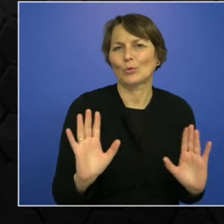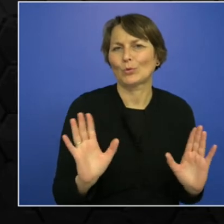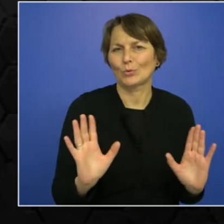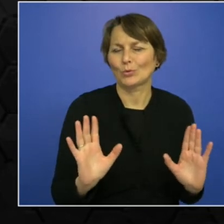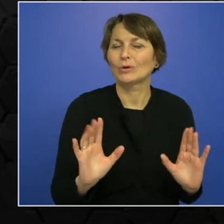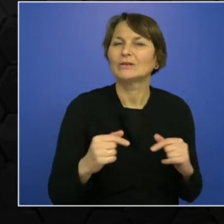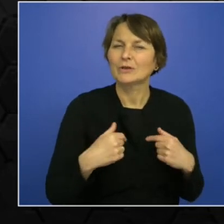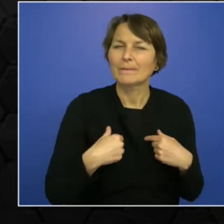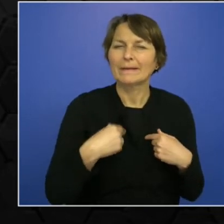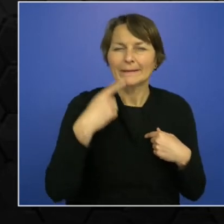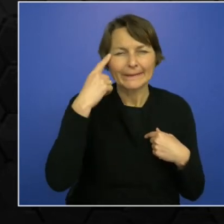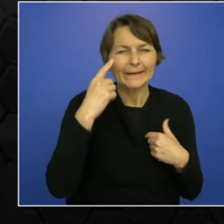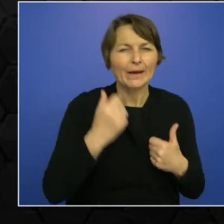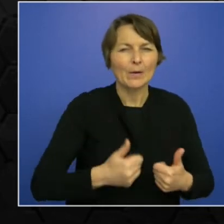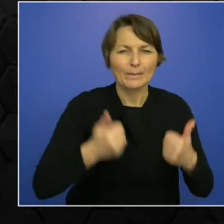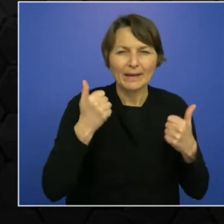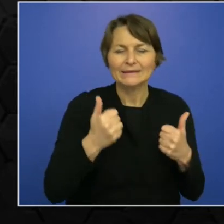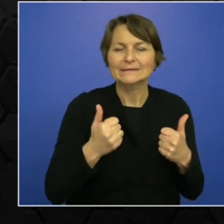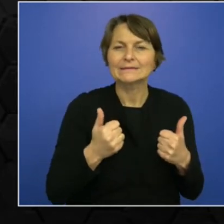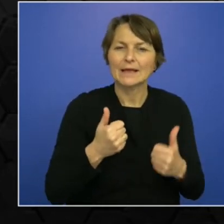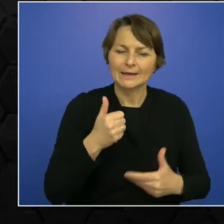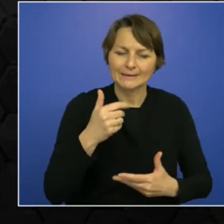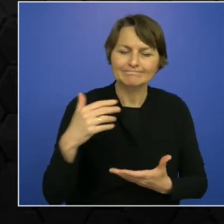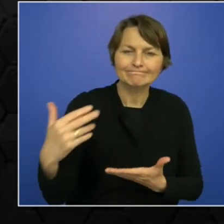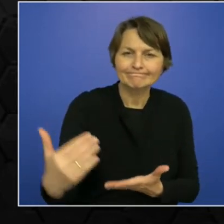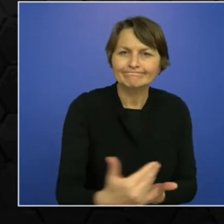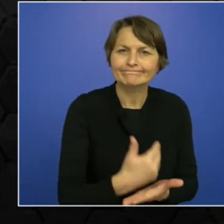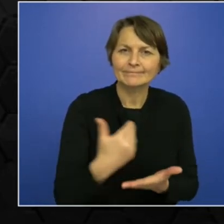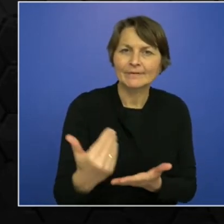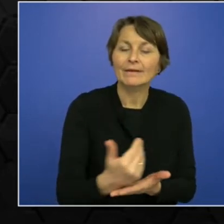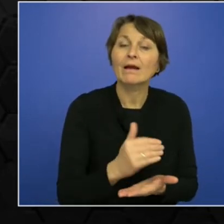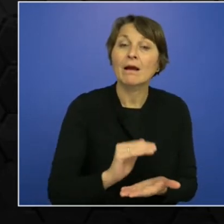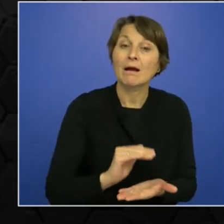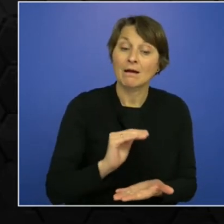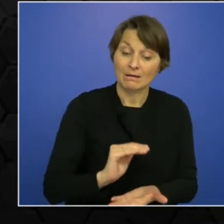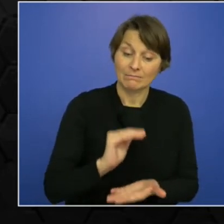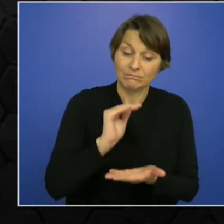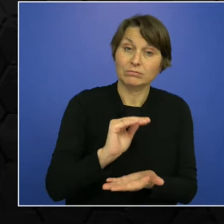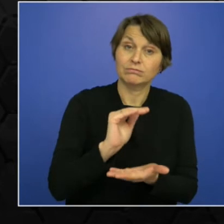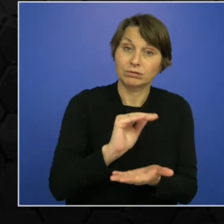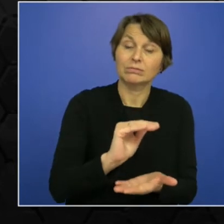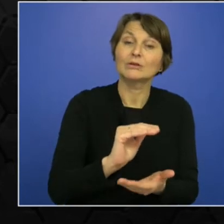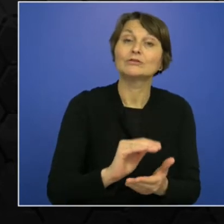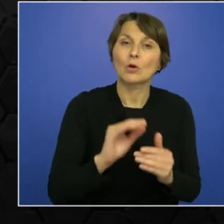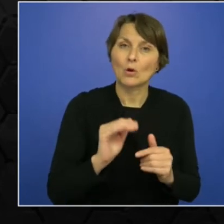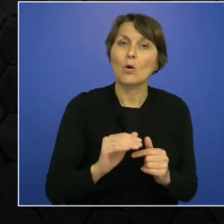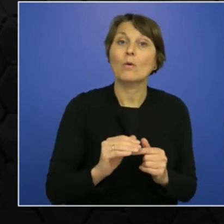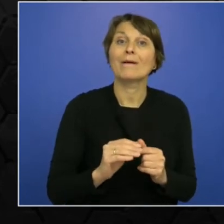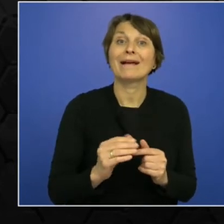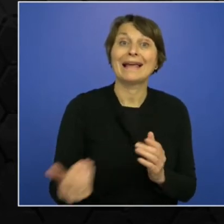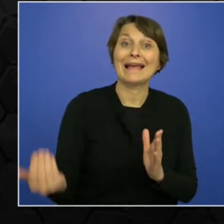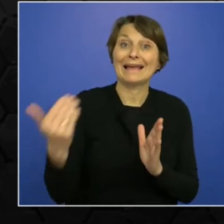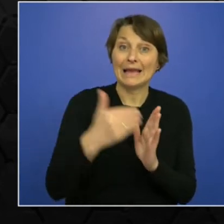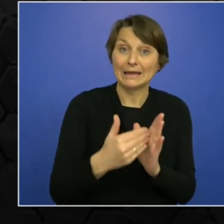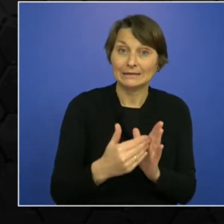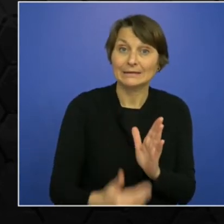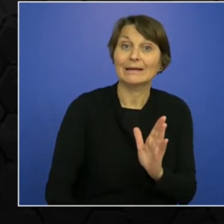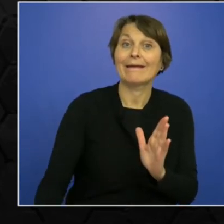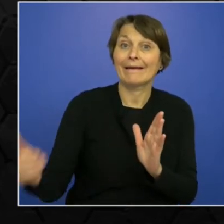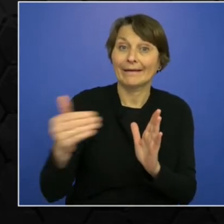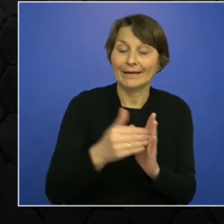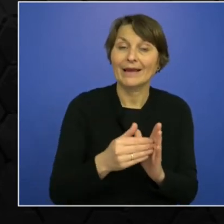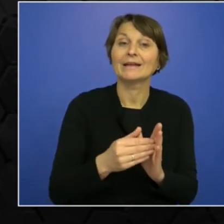anomalies along the way that would not allow us to use the data. So we kept on visualizing our data as we were collecting it, and we still